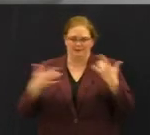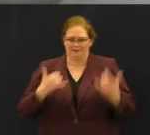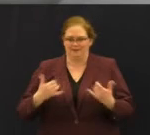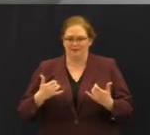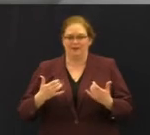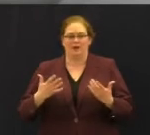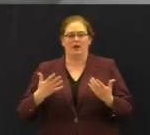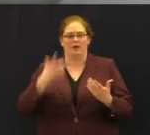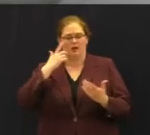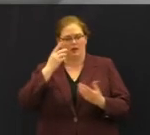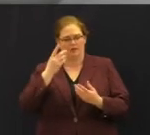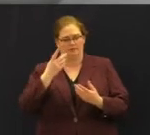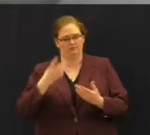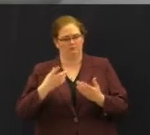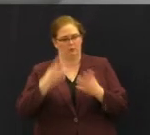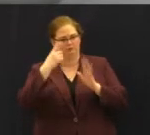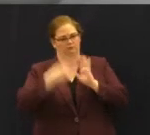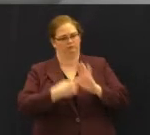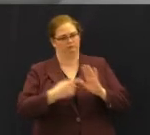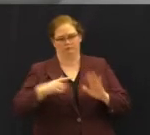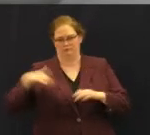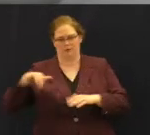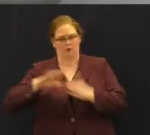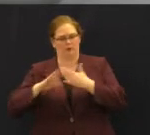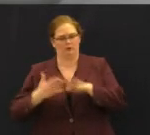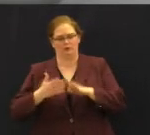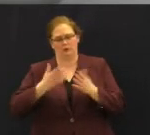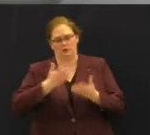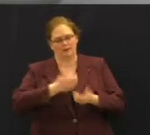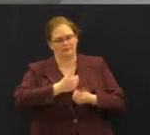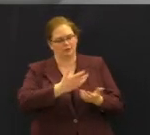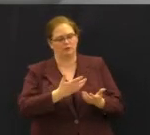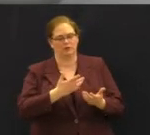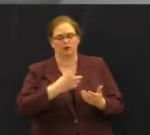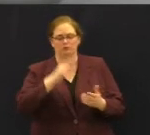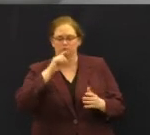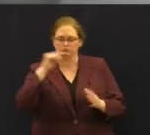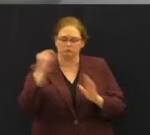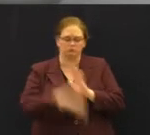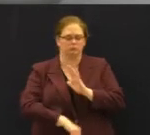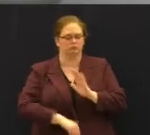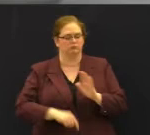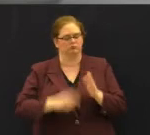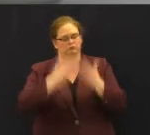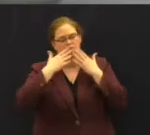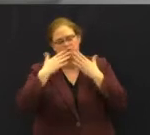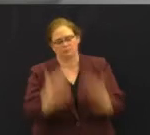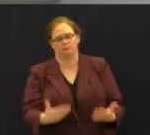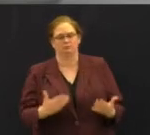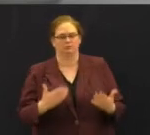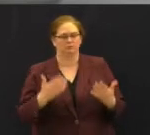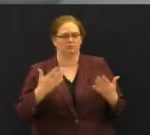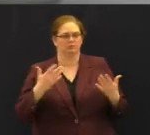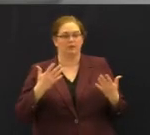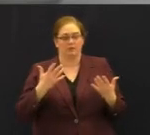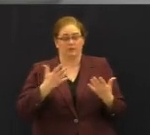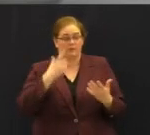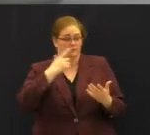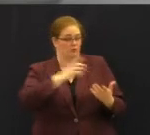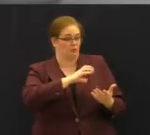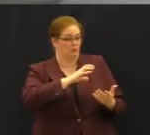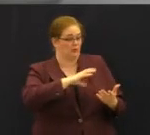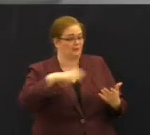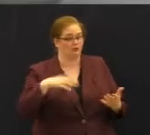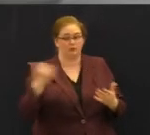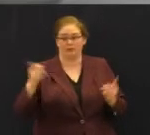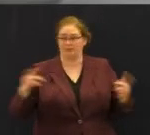on behalf of the community to express our profound gratitude to all of you, to you, commissioners, and other people in Bucks